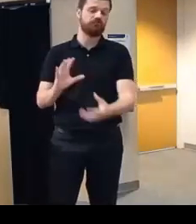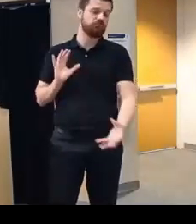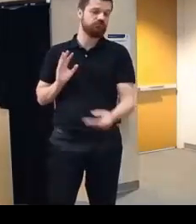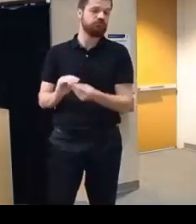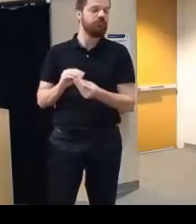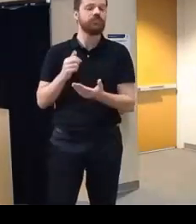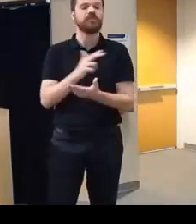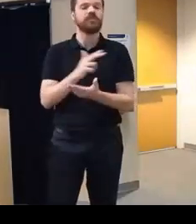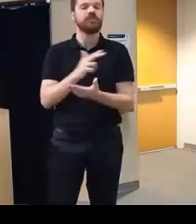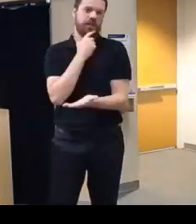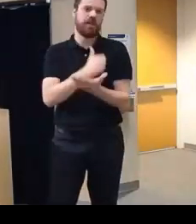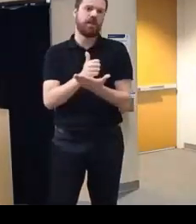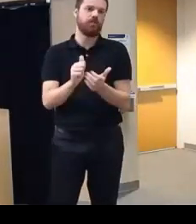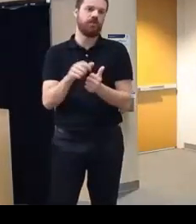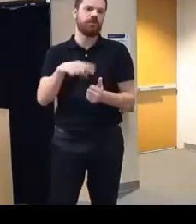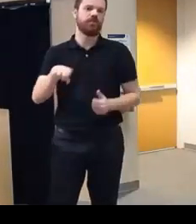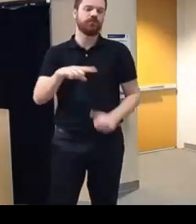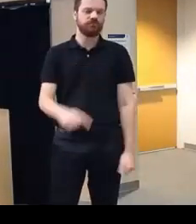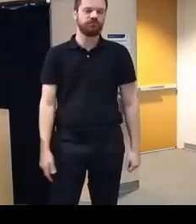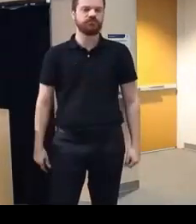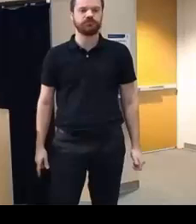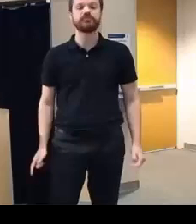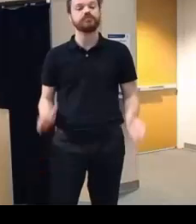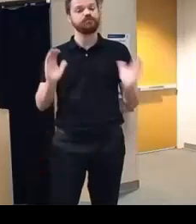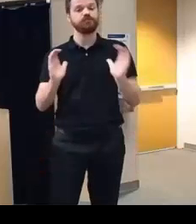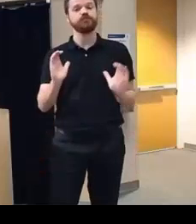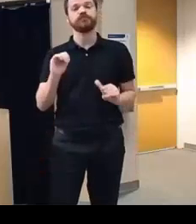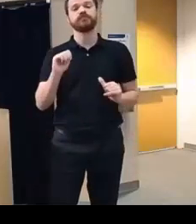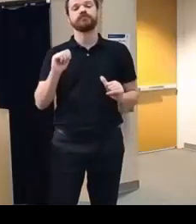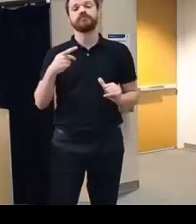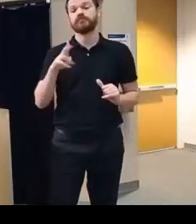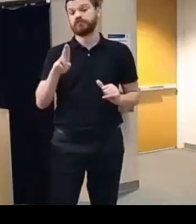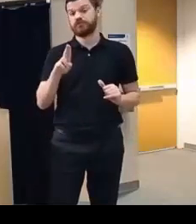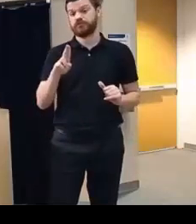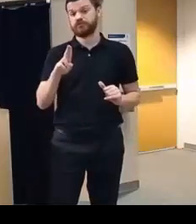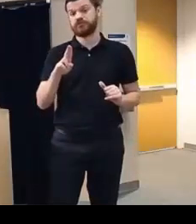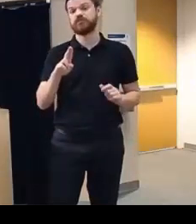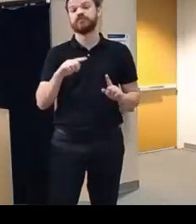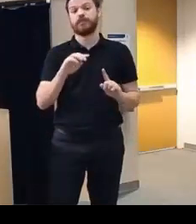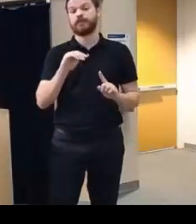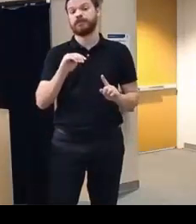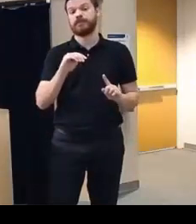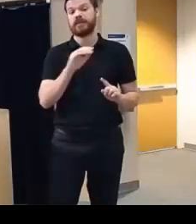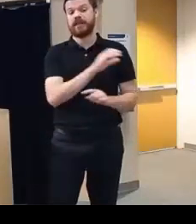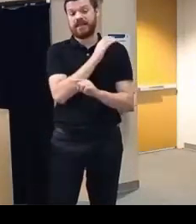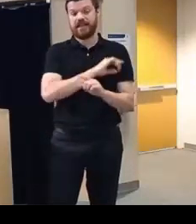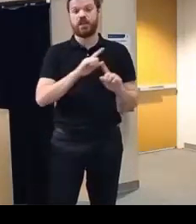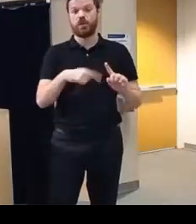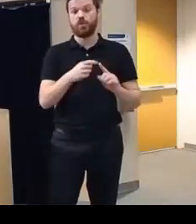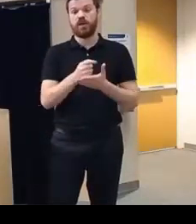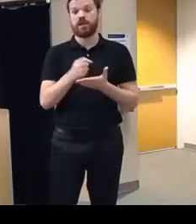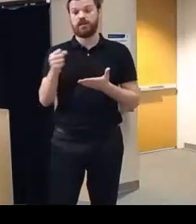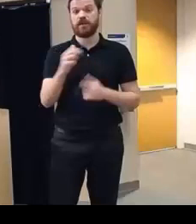hospital helps us with this. These are comparing our med psych units, our patients from the MIPS clinic, when they get admitted to